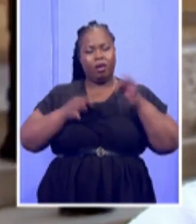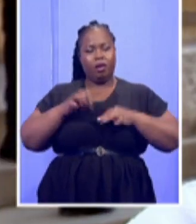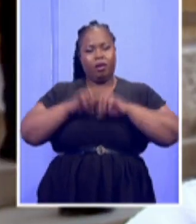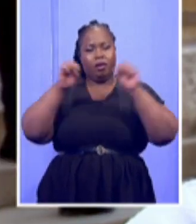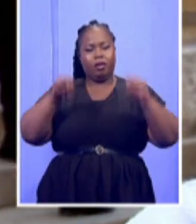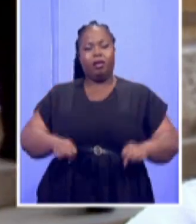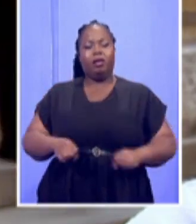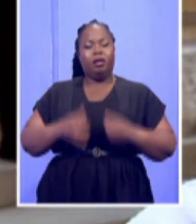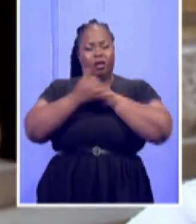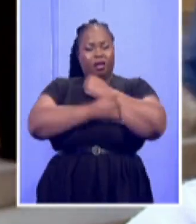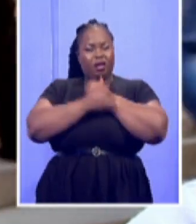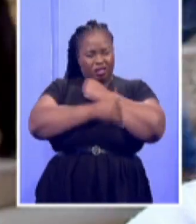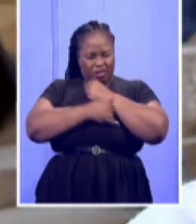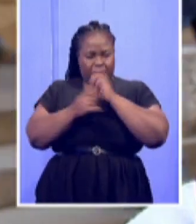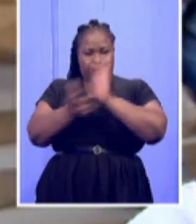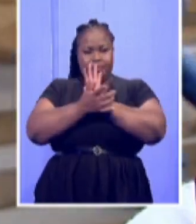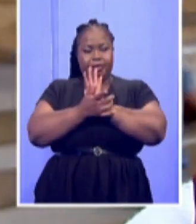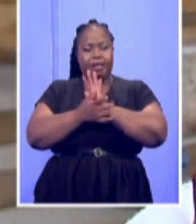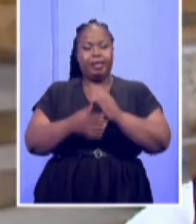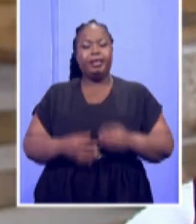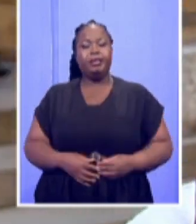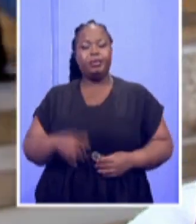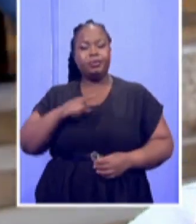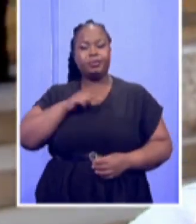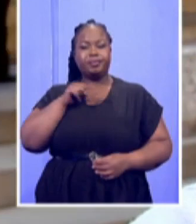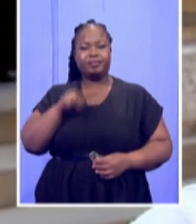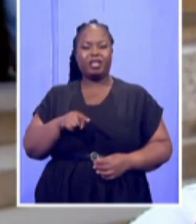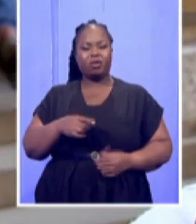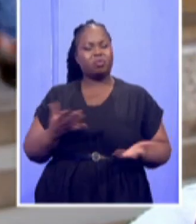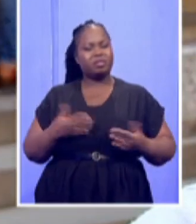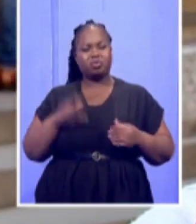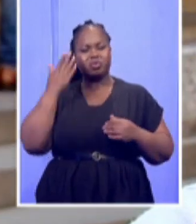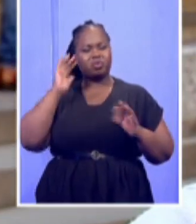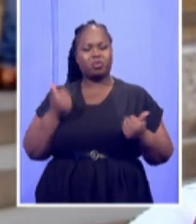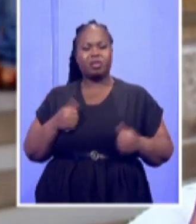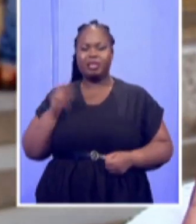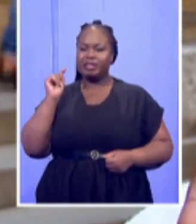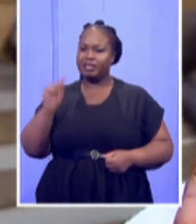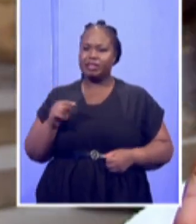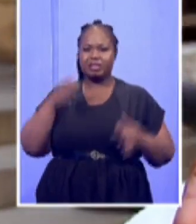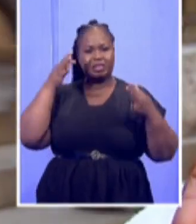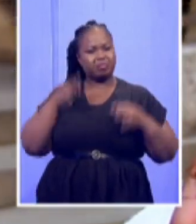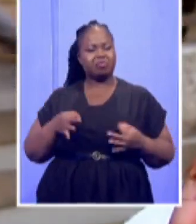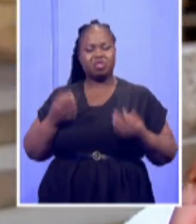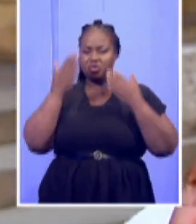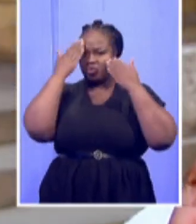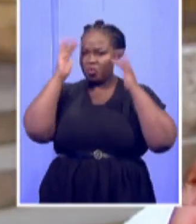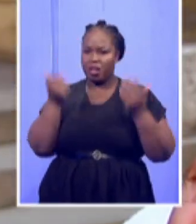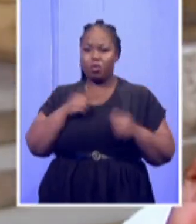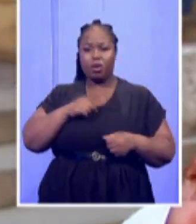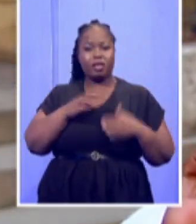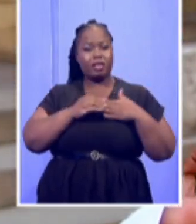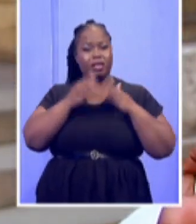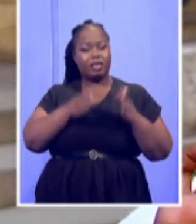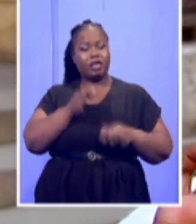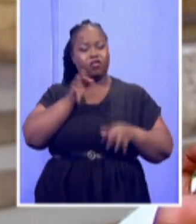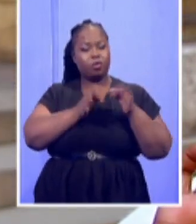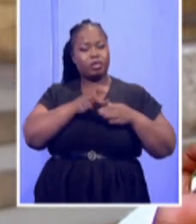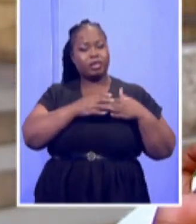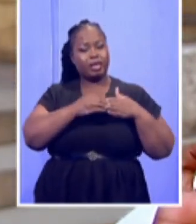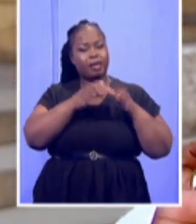a country, in a legal system where it's quite obvious, or this ruling makes it quite obvious, that when a leader of a political